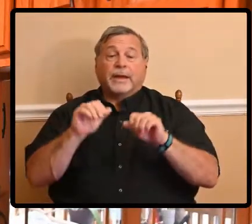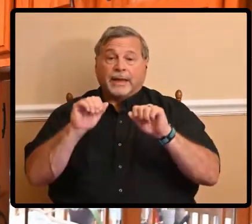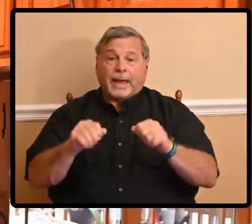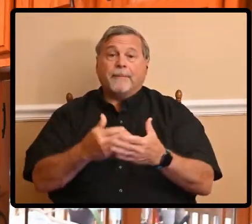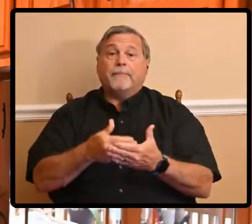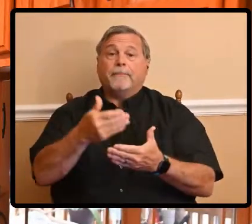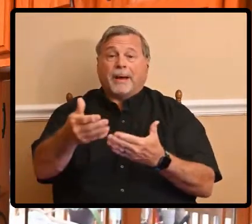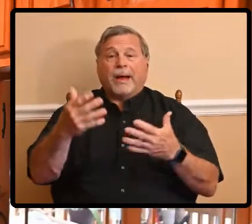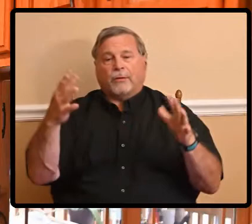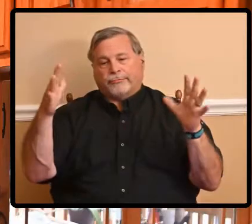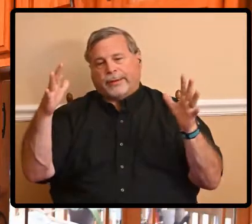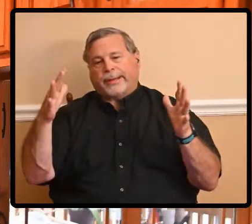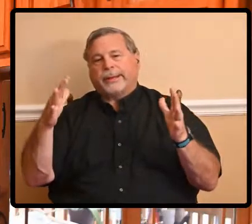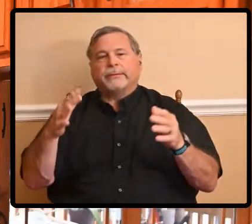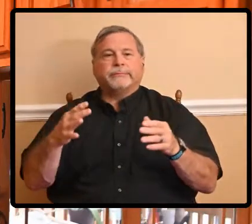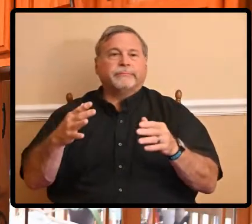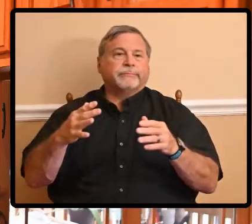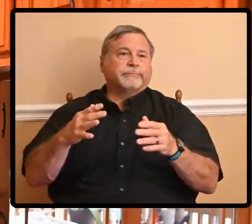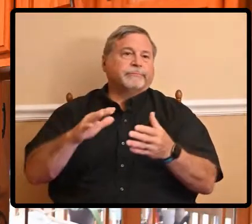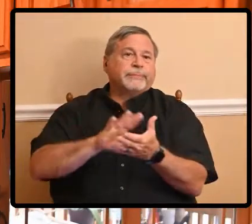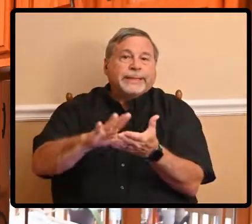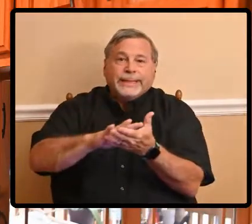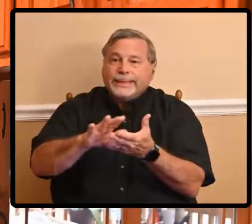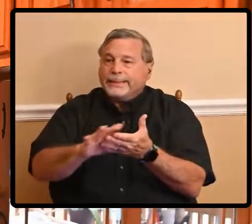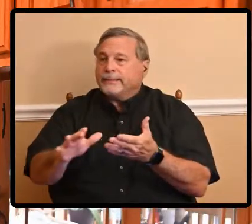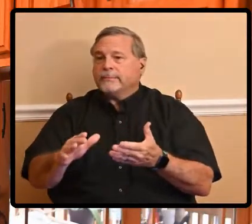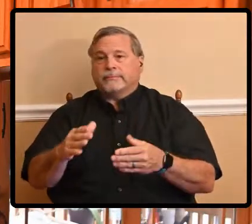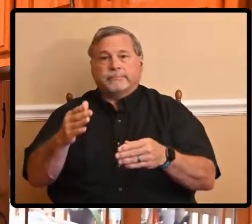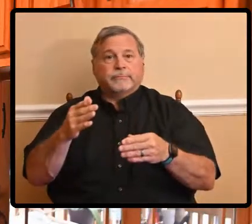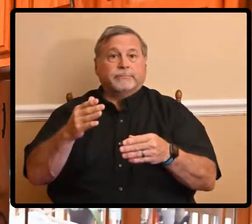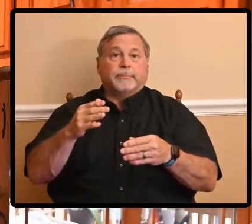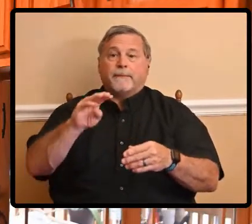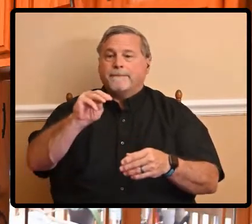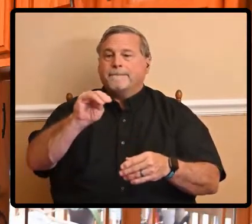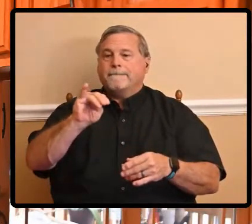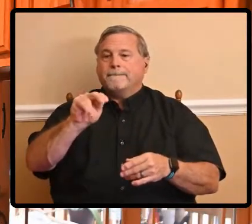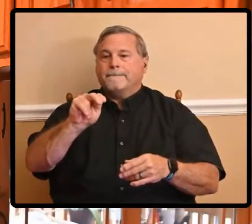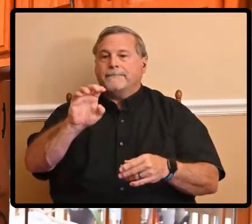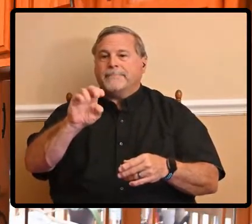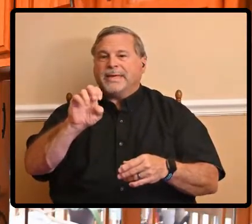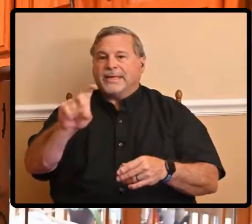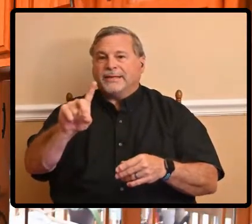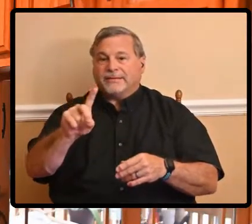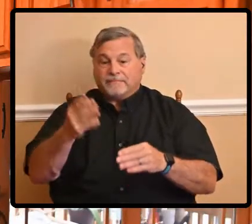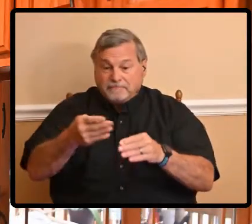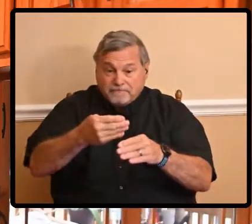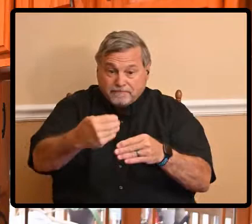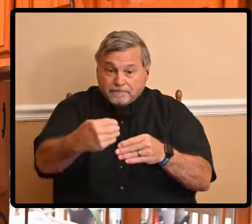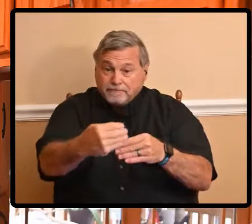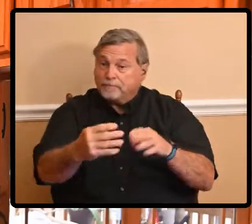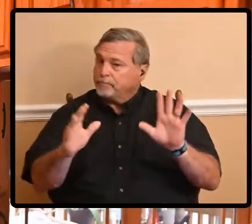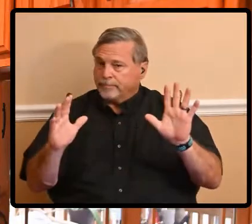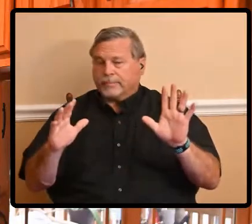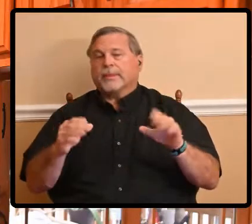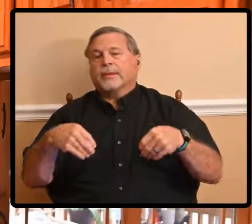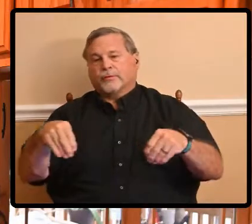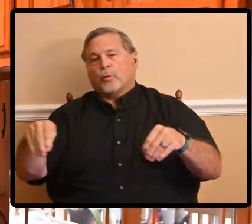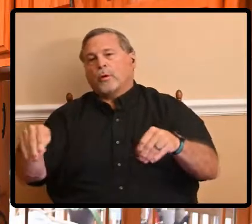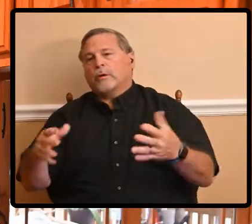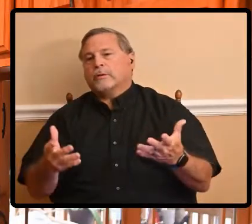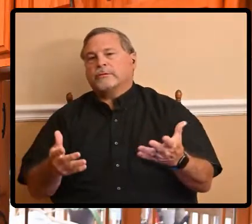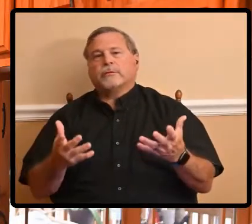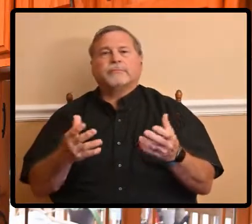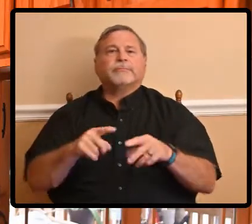Now you can also buy garlic already pre-cleaned and even minced in the store. So it all depends on how